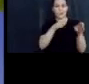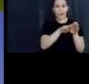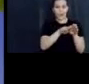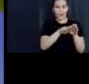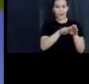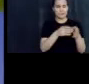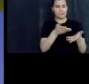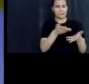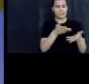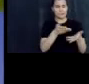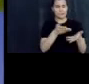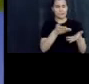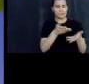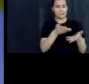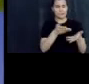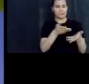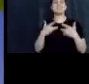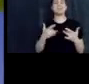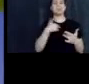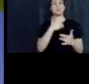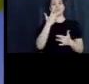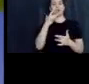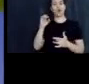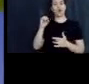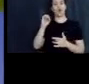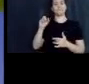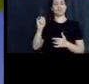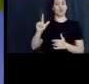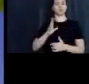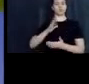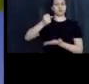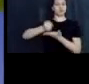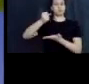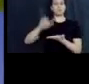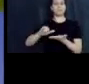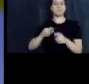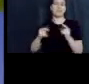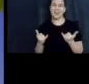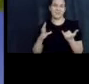actually submit that. If you have maybe an unofficial transcript you want to submit, if you just go to